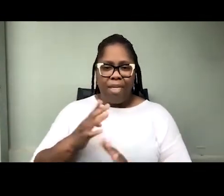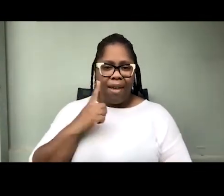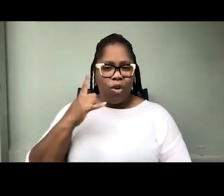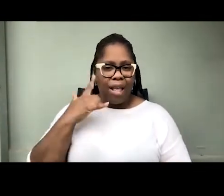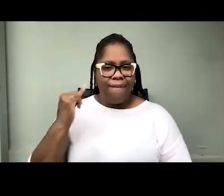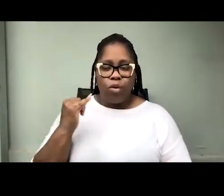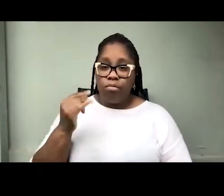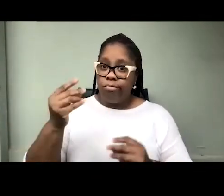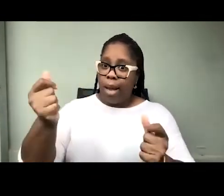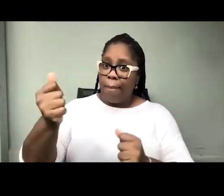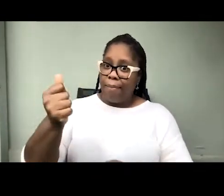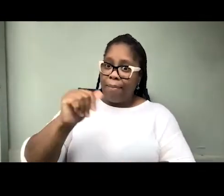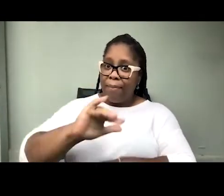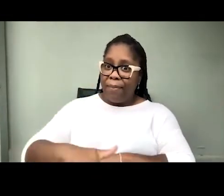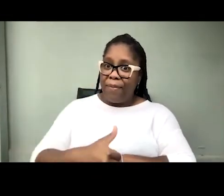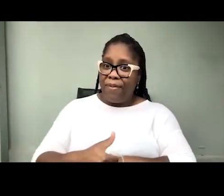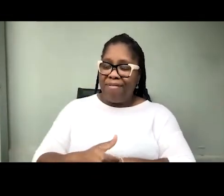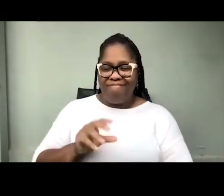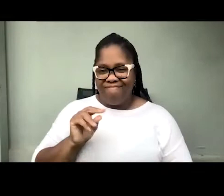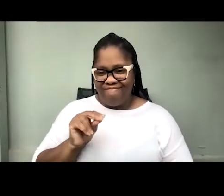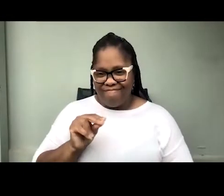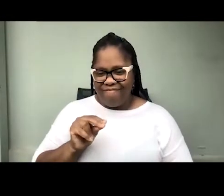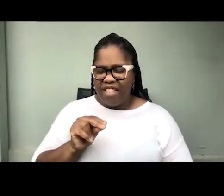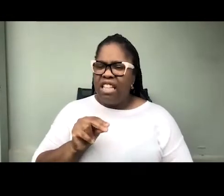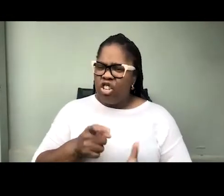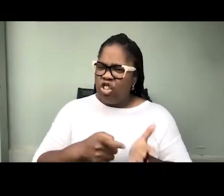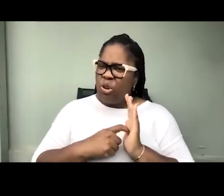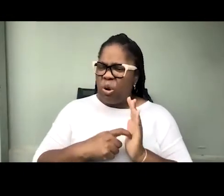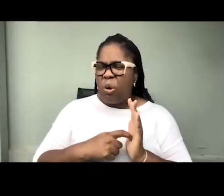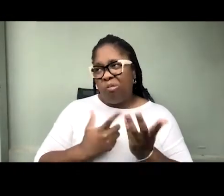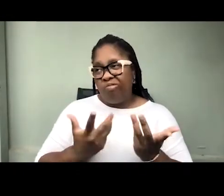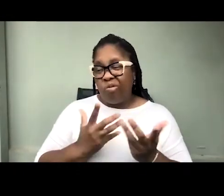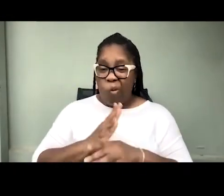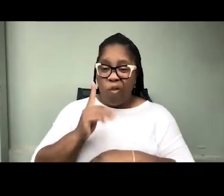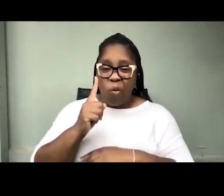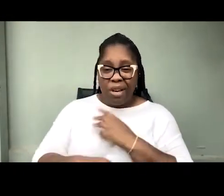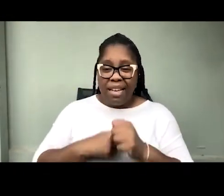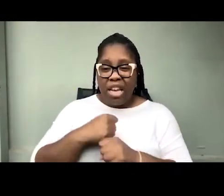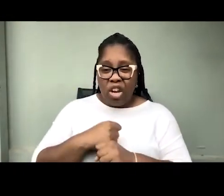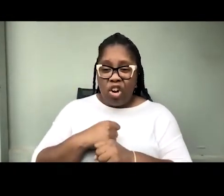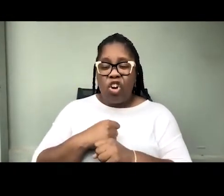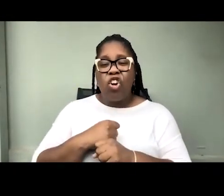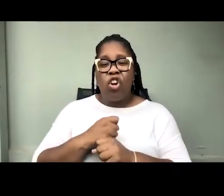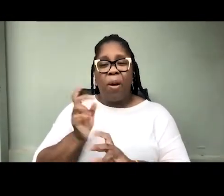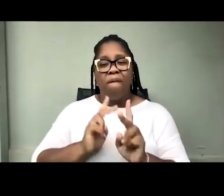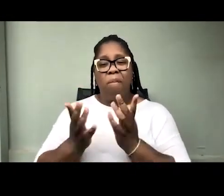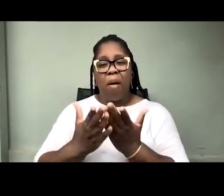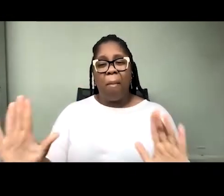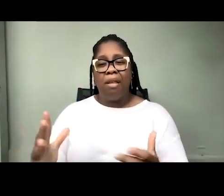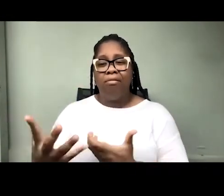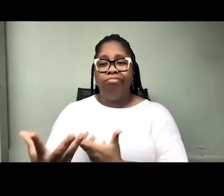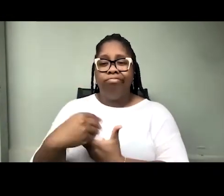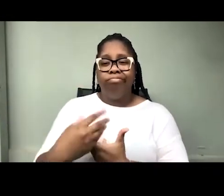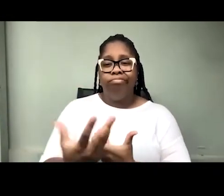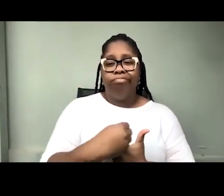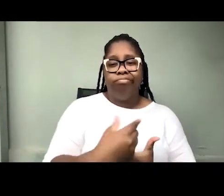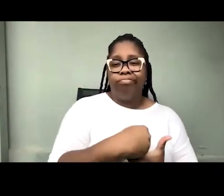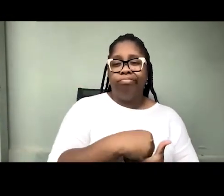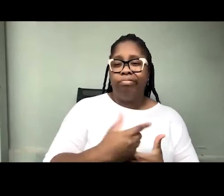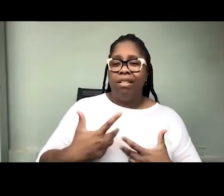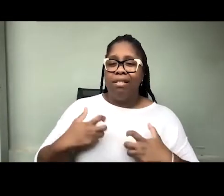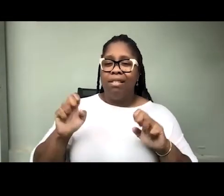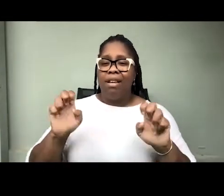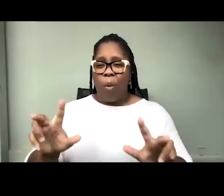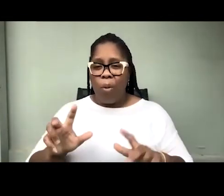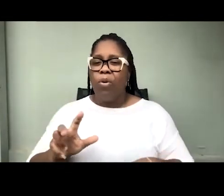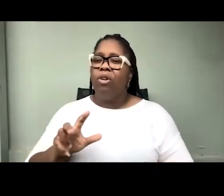overnight. So we held over a year of public engagement and stakeholder engagement activities. We